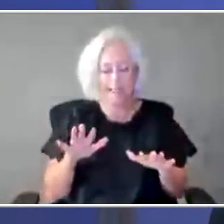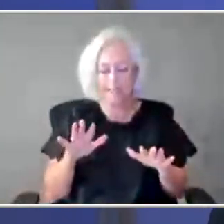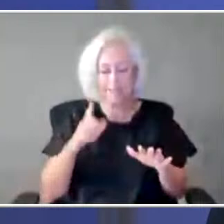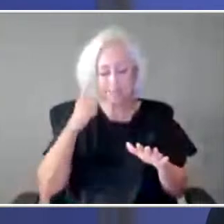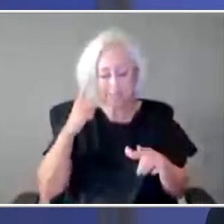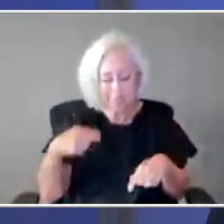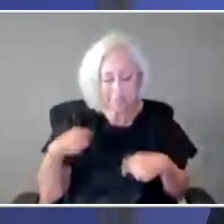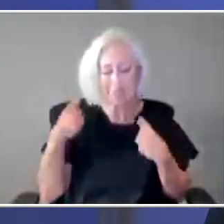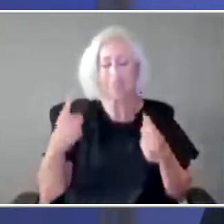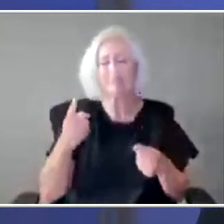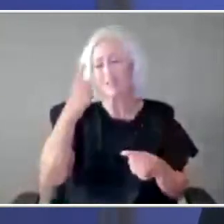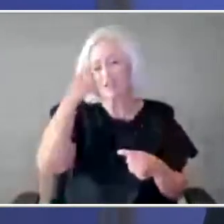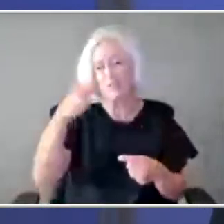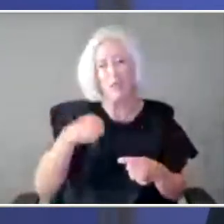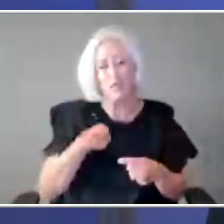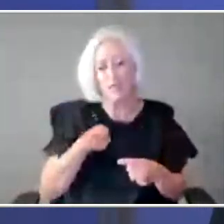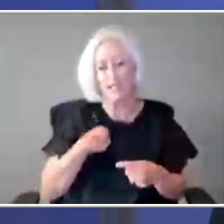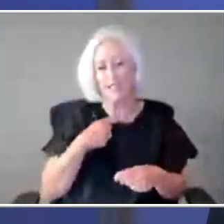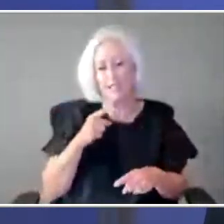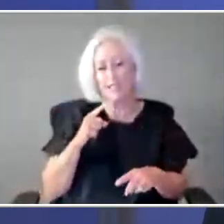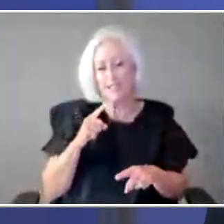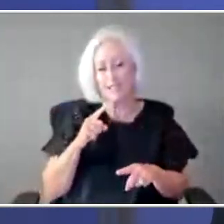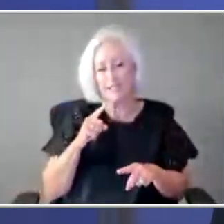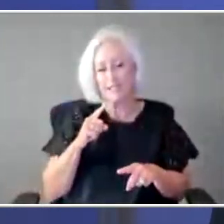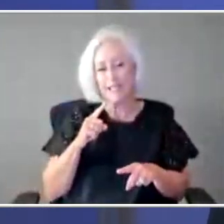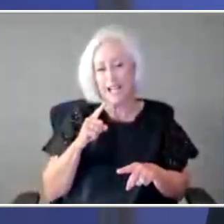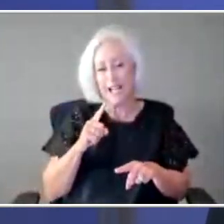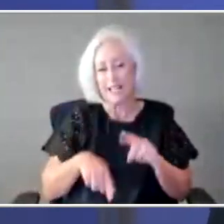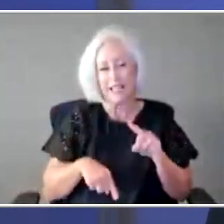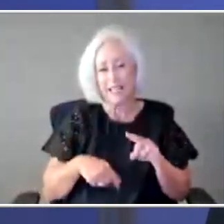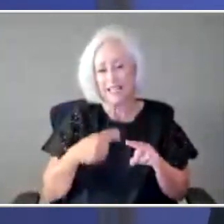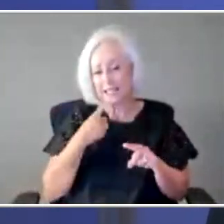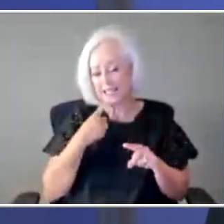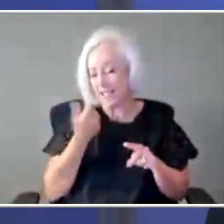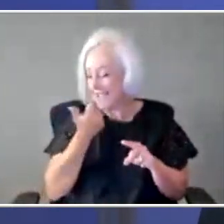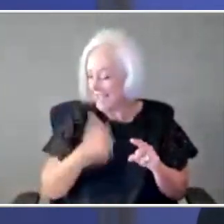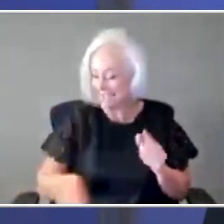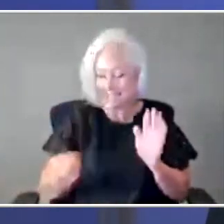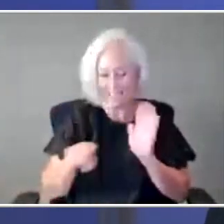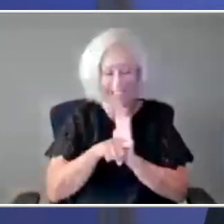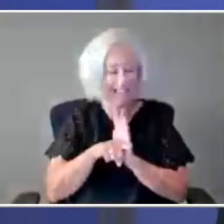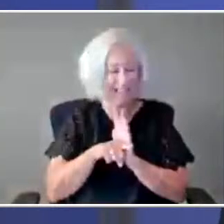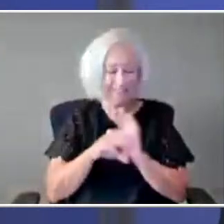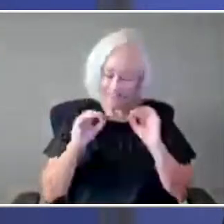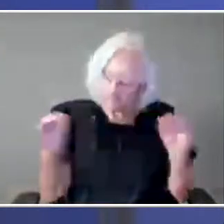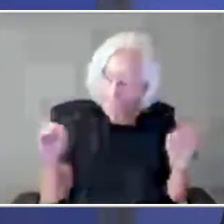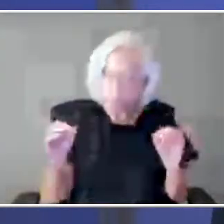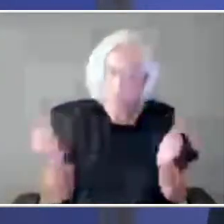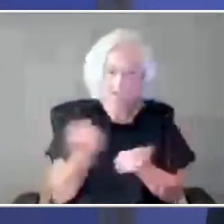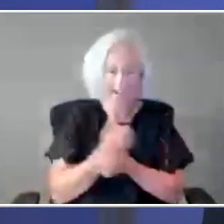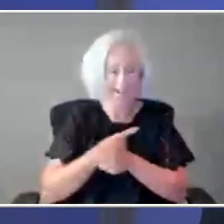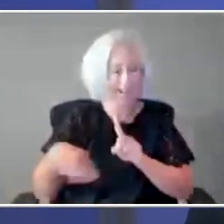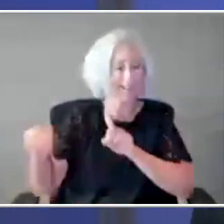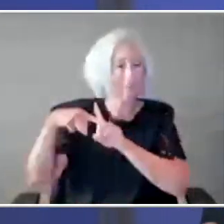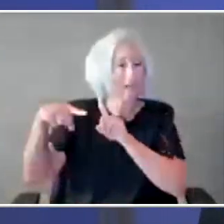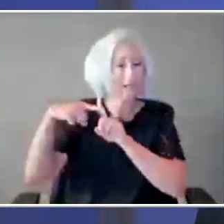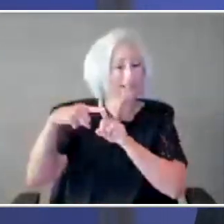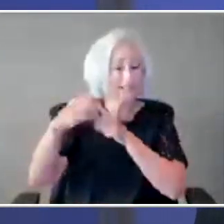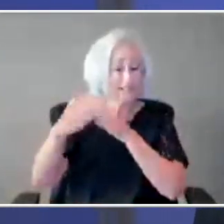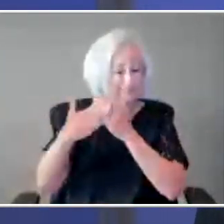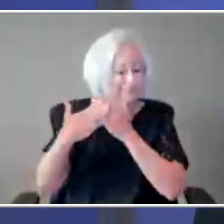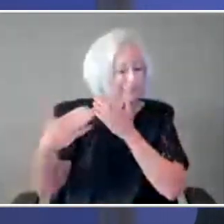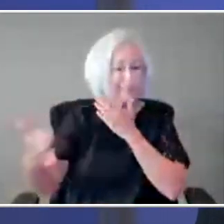I can't speak anything negative. It was from the receptionist when you come in all the way